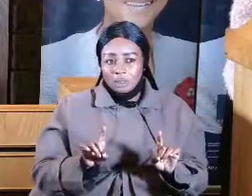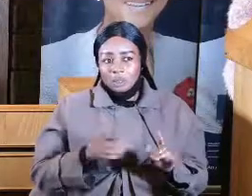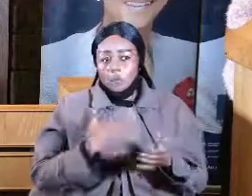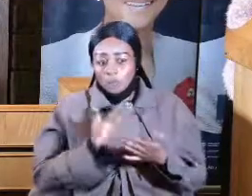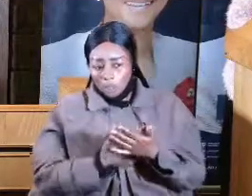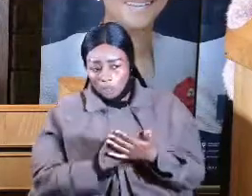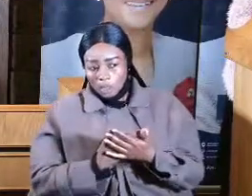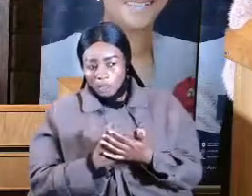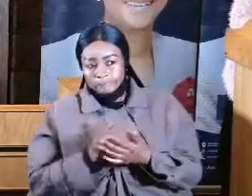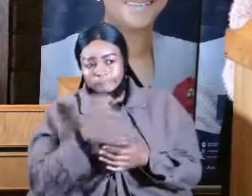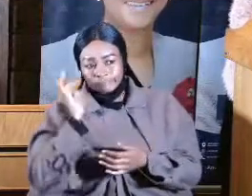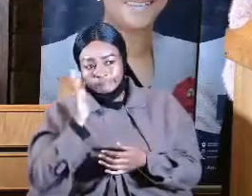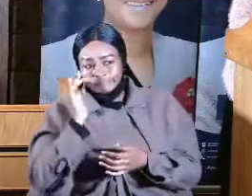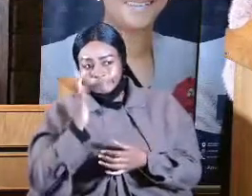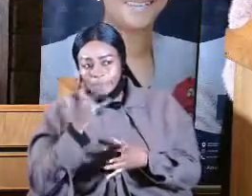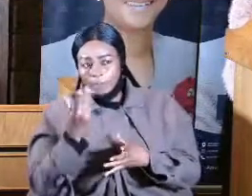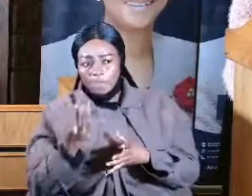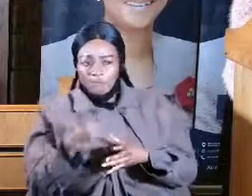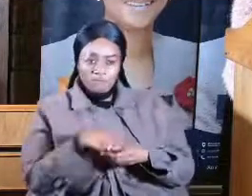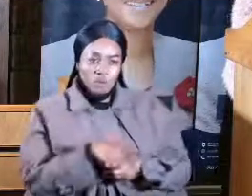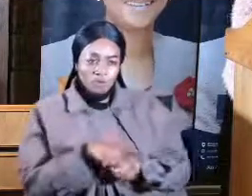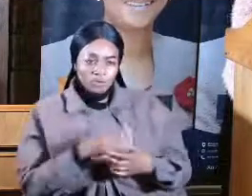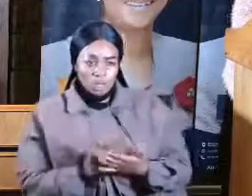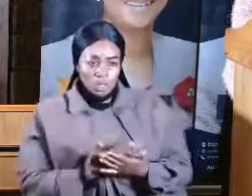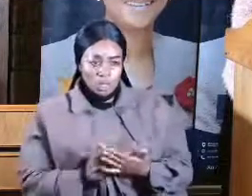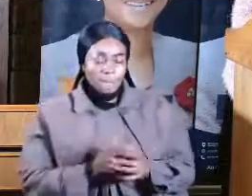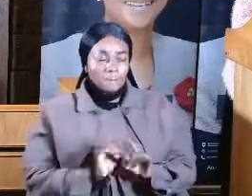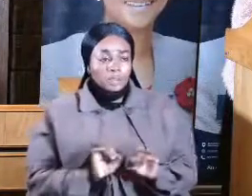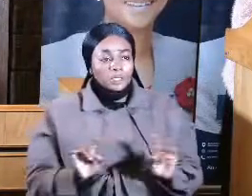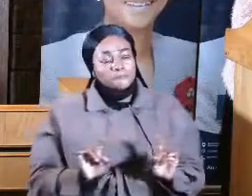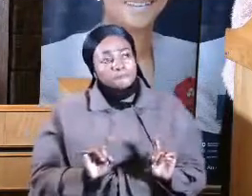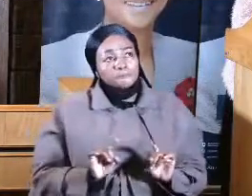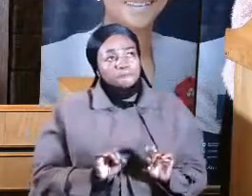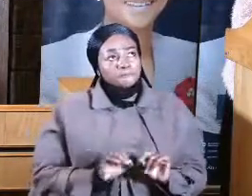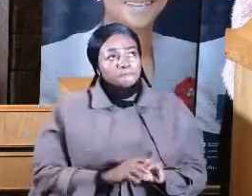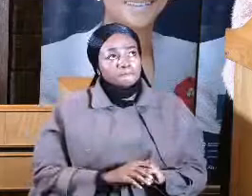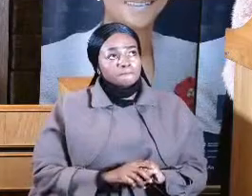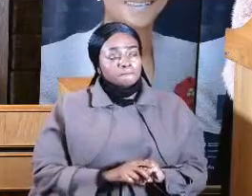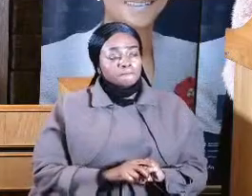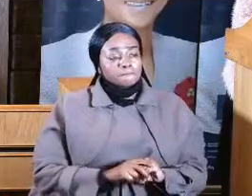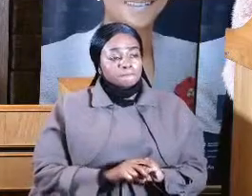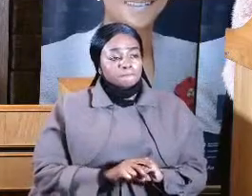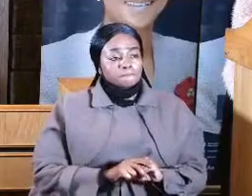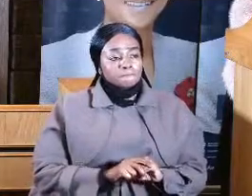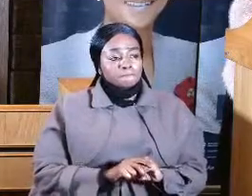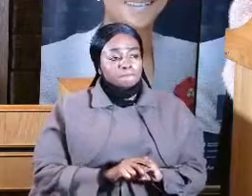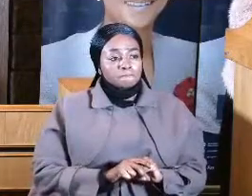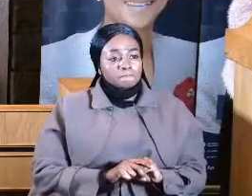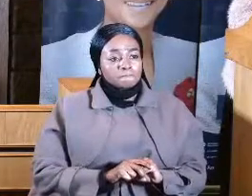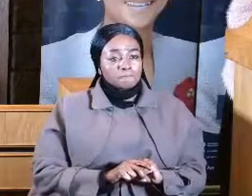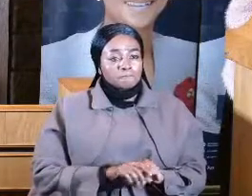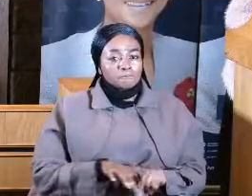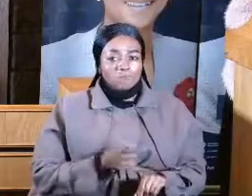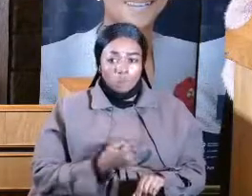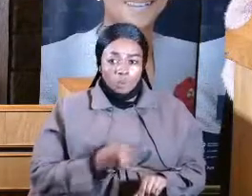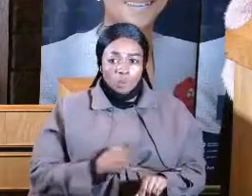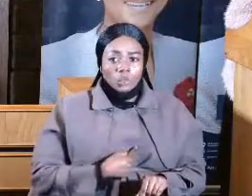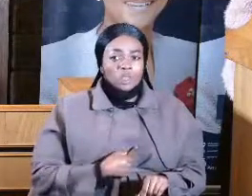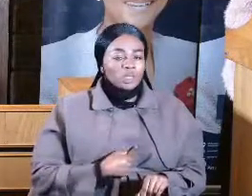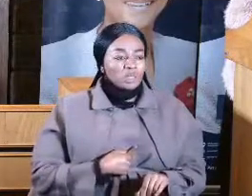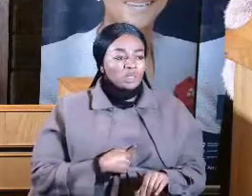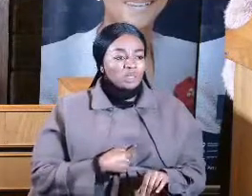know, to venture into. And we are living in a particular society, as we